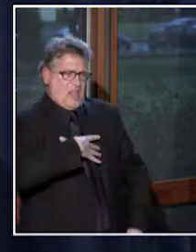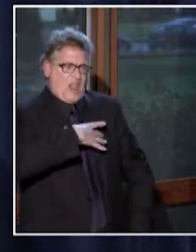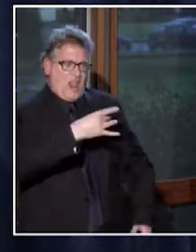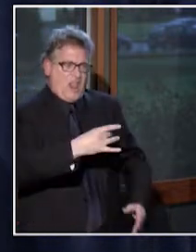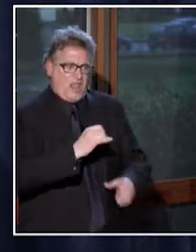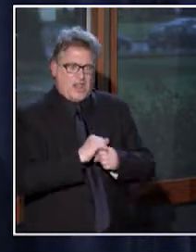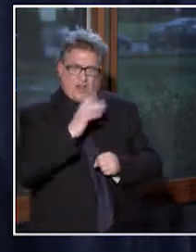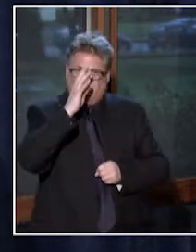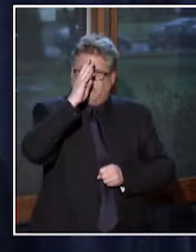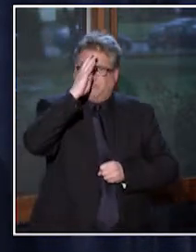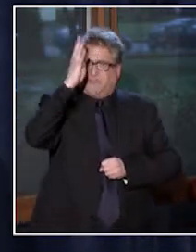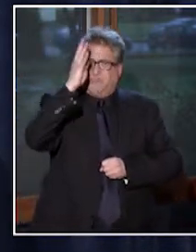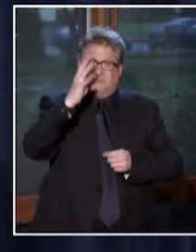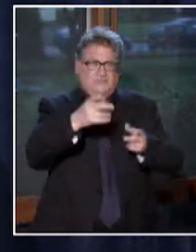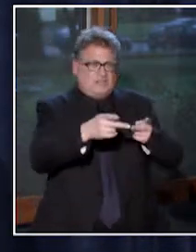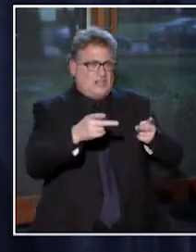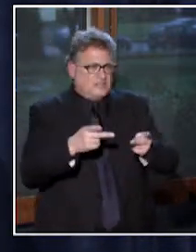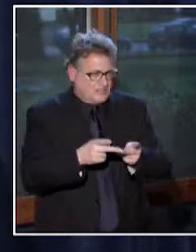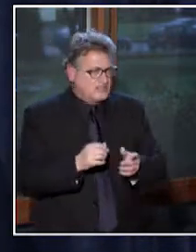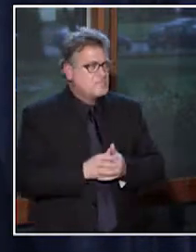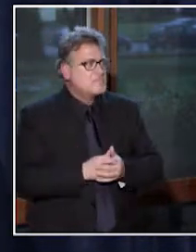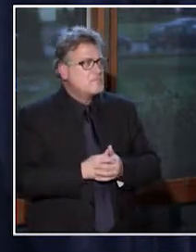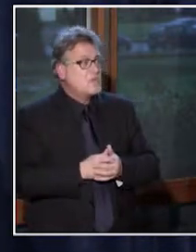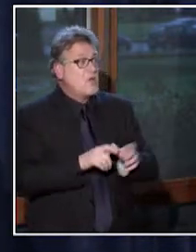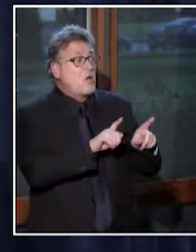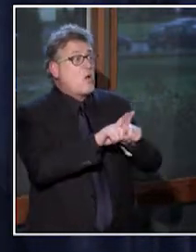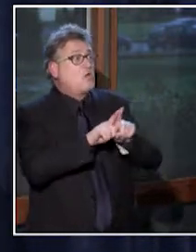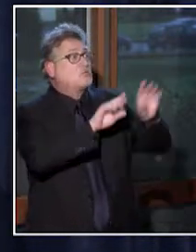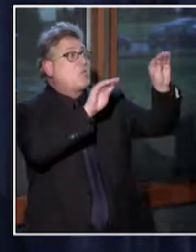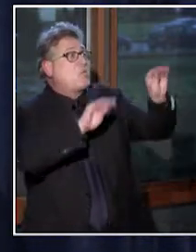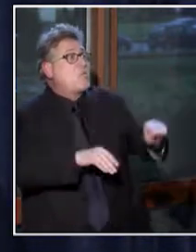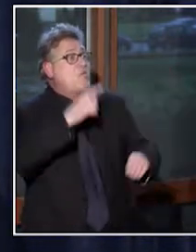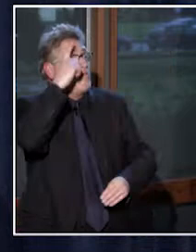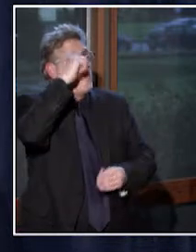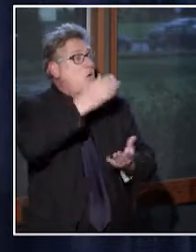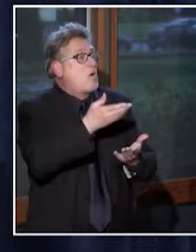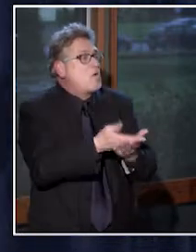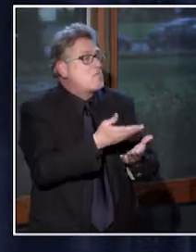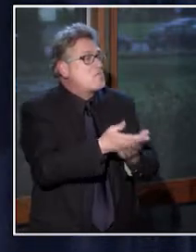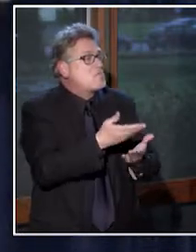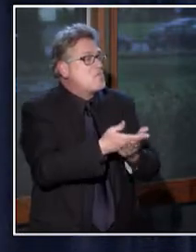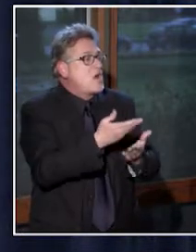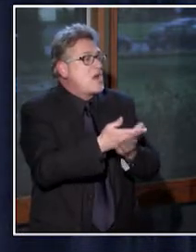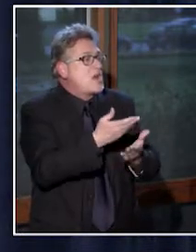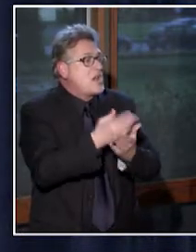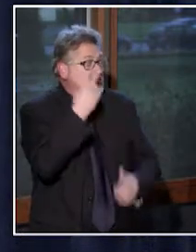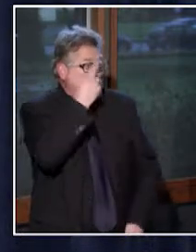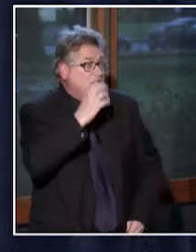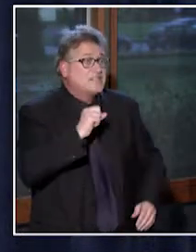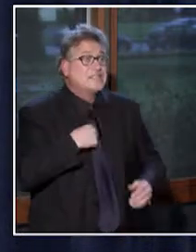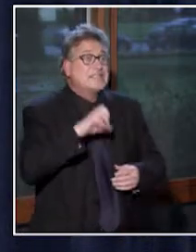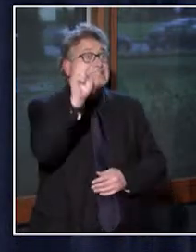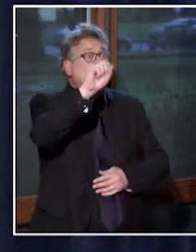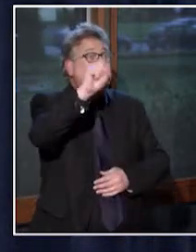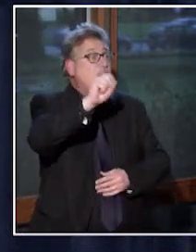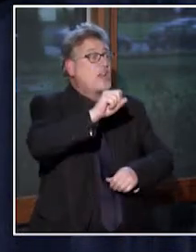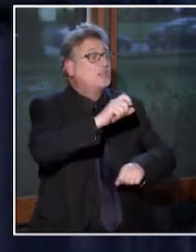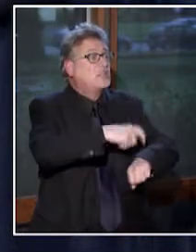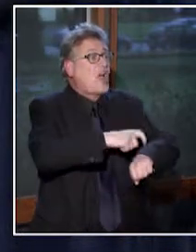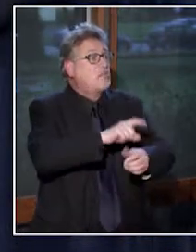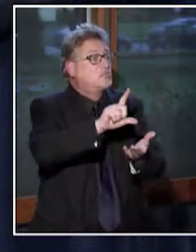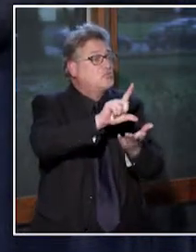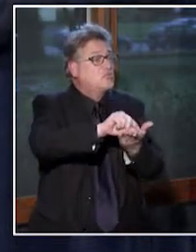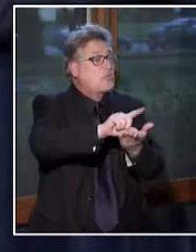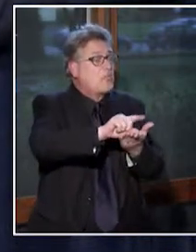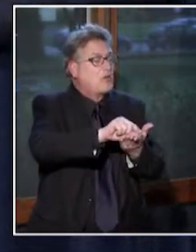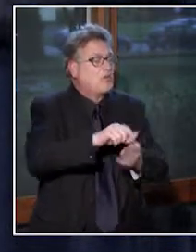yes, they're also moving here for economic reasons. the Seattle Times, otherwise